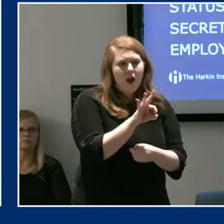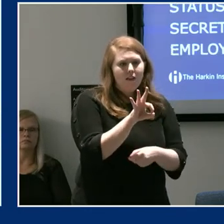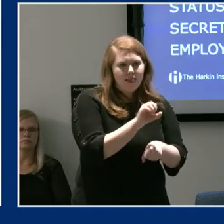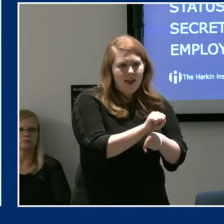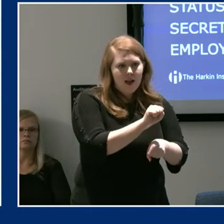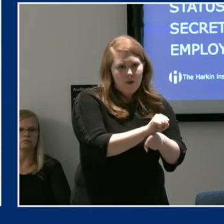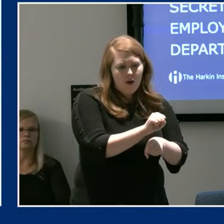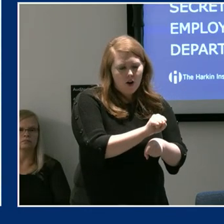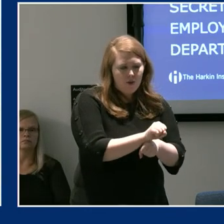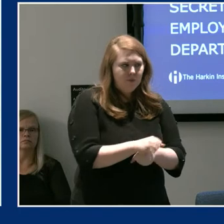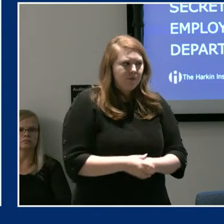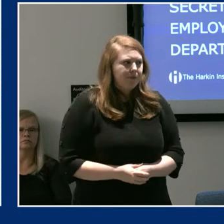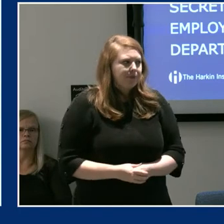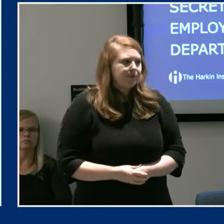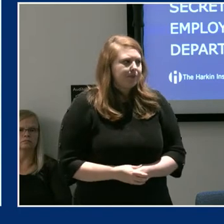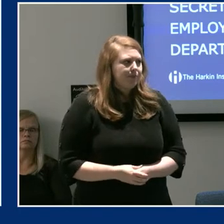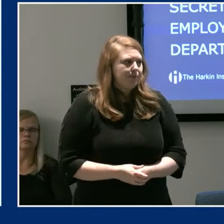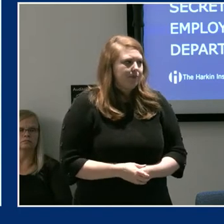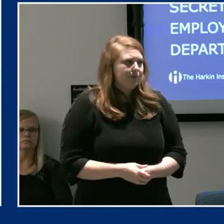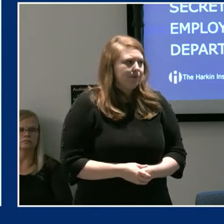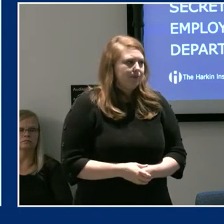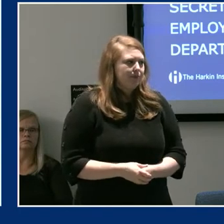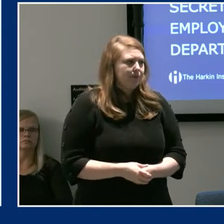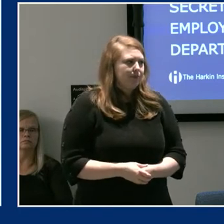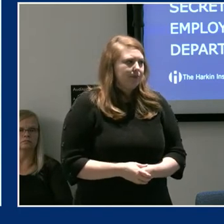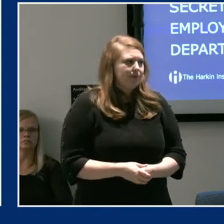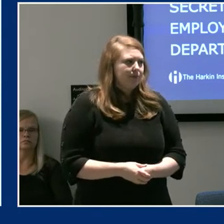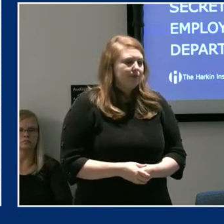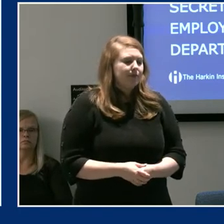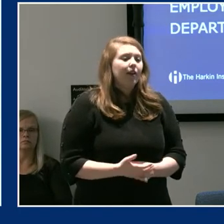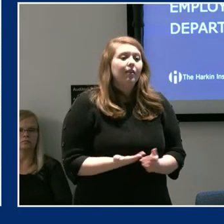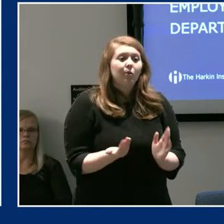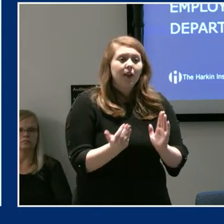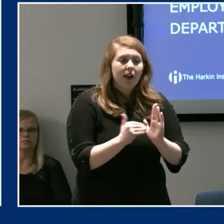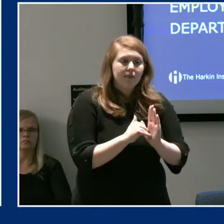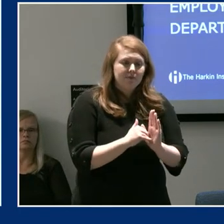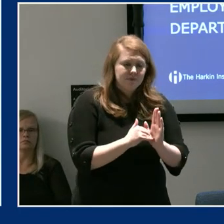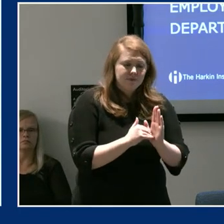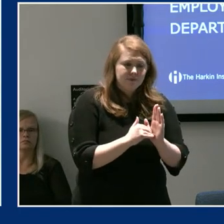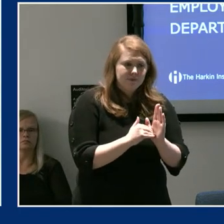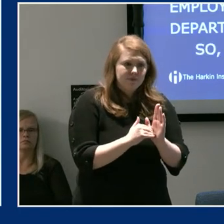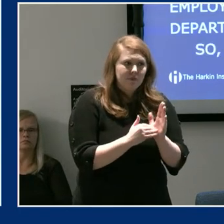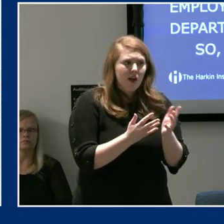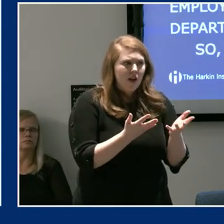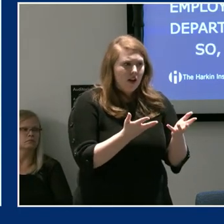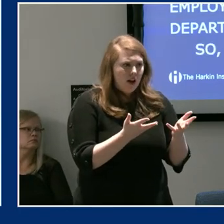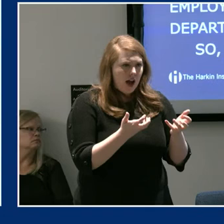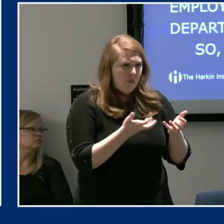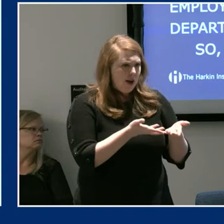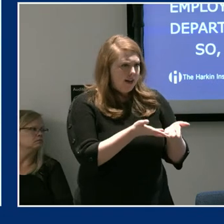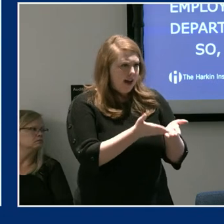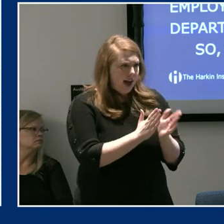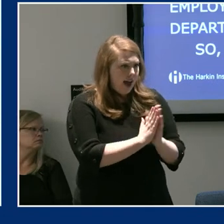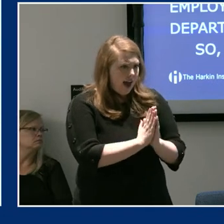Labor. So again, I just wanted to ask